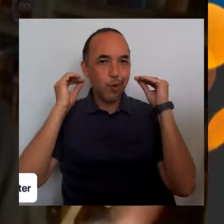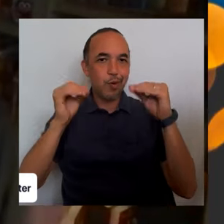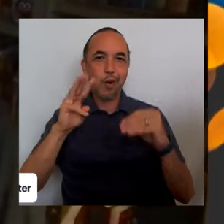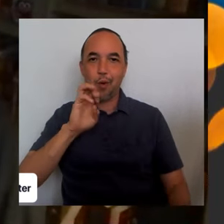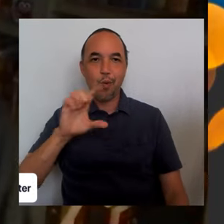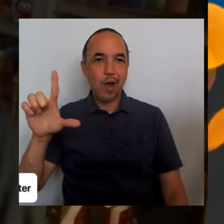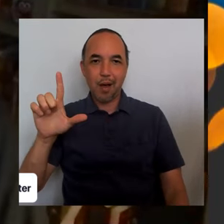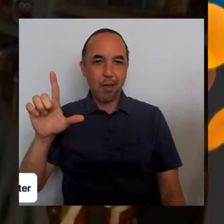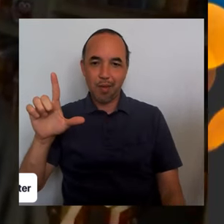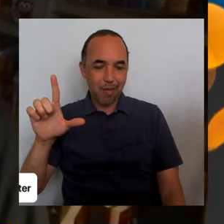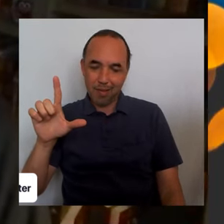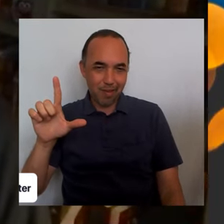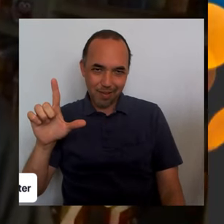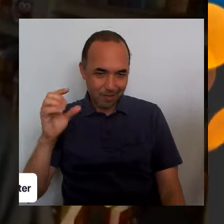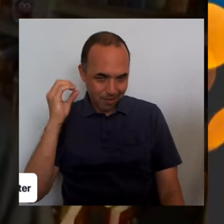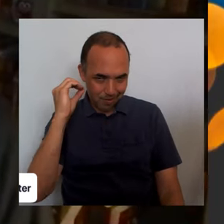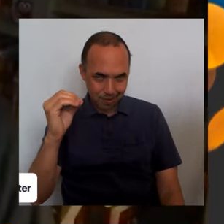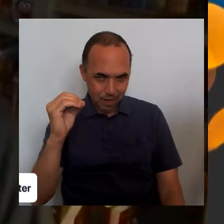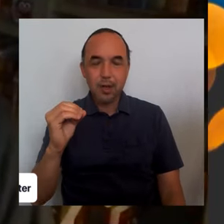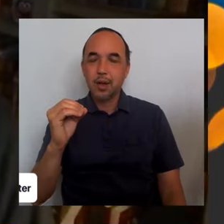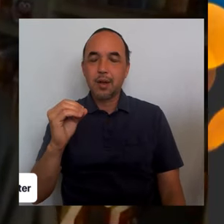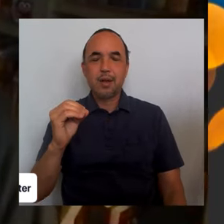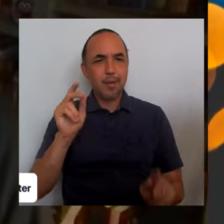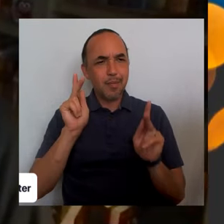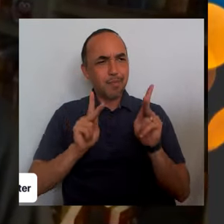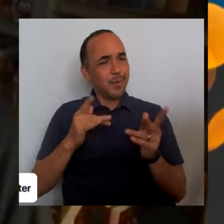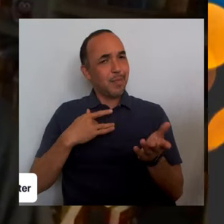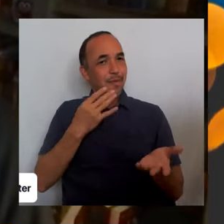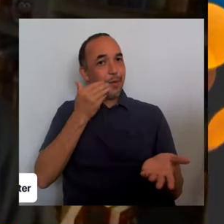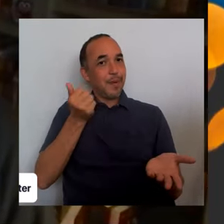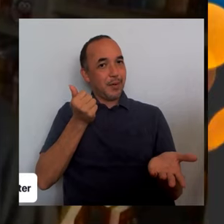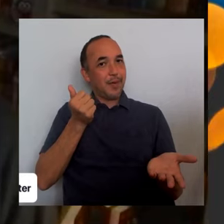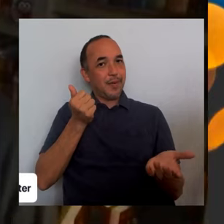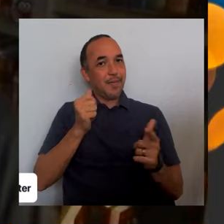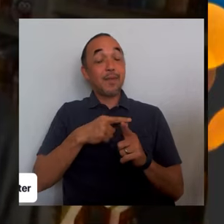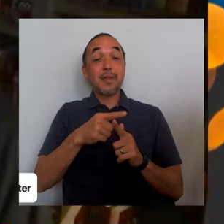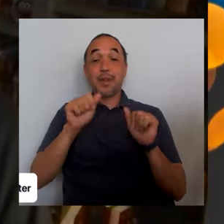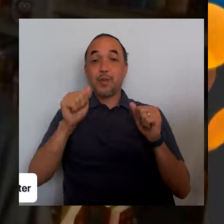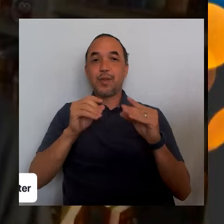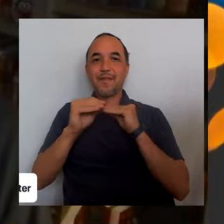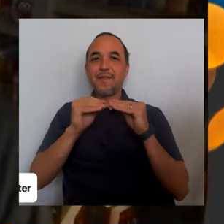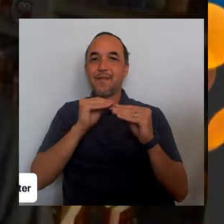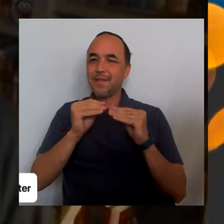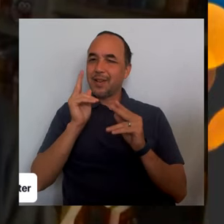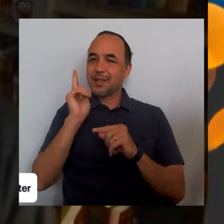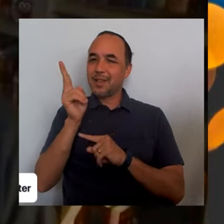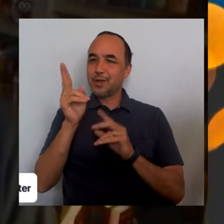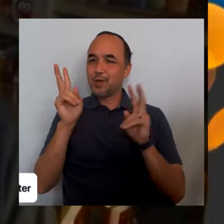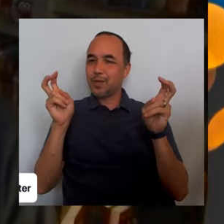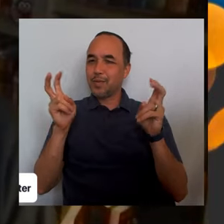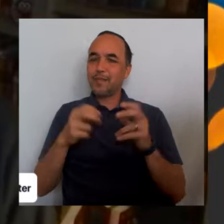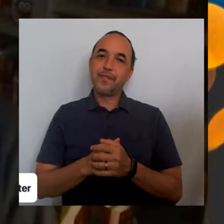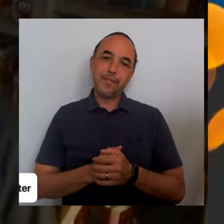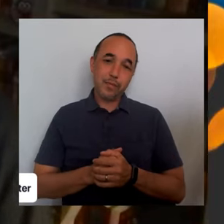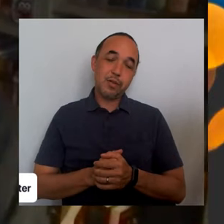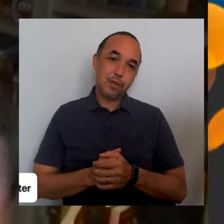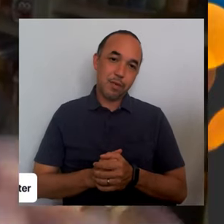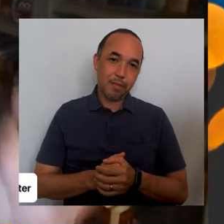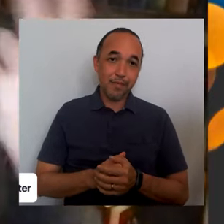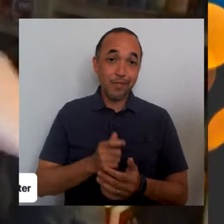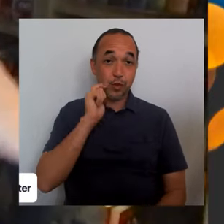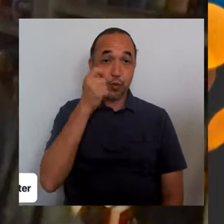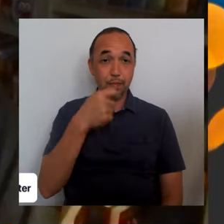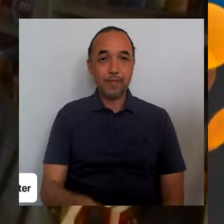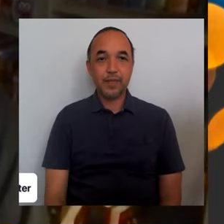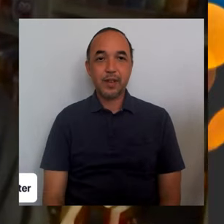really helps them feel much better. And then you can fix the history too. So it's pretty awesome and important. And in the house in